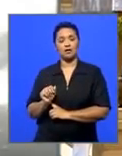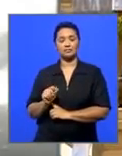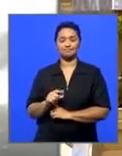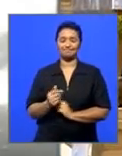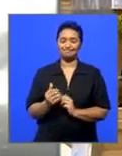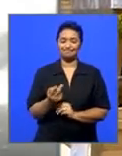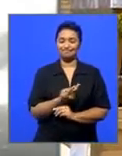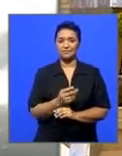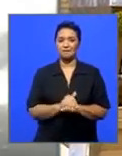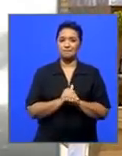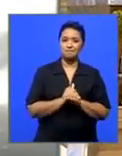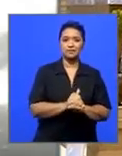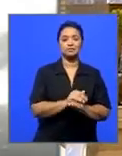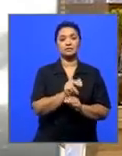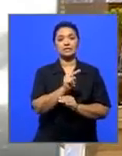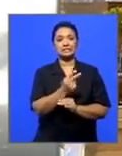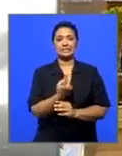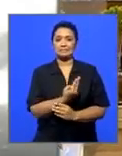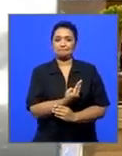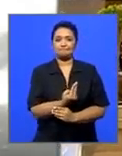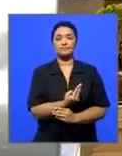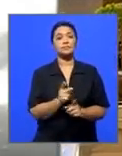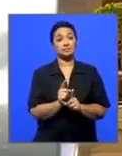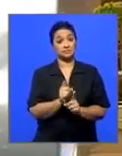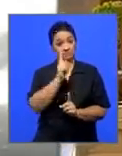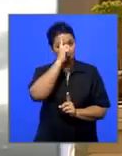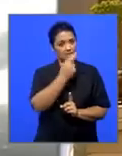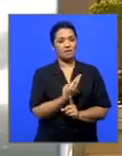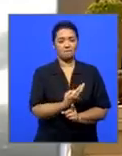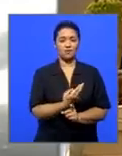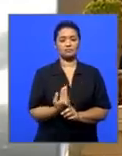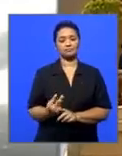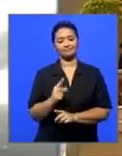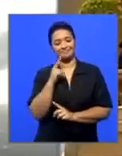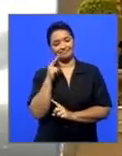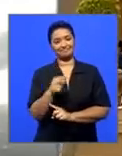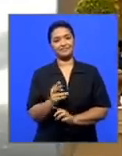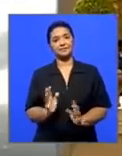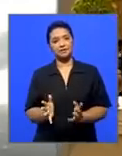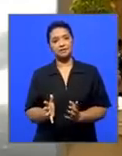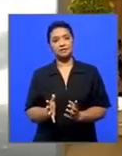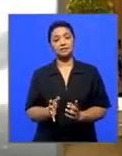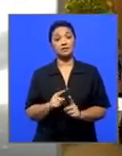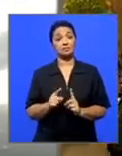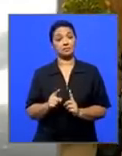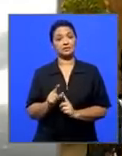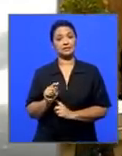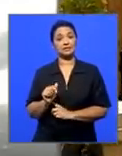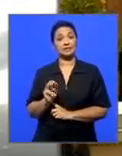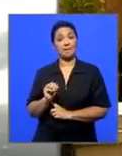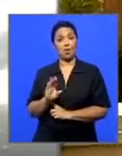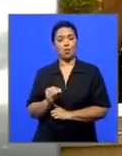close friend of the ANC and of former President Nelson Mandela, but particularly Oliver